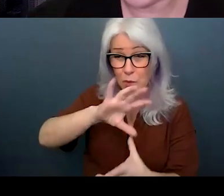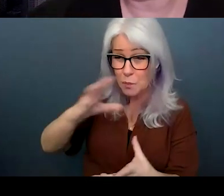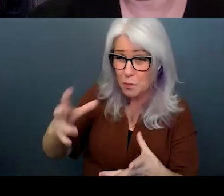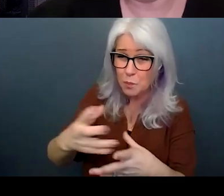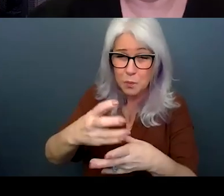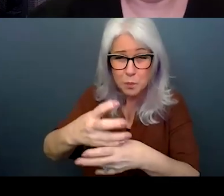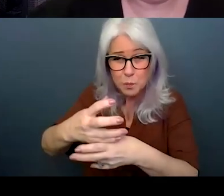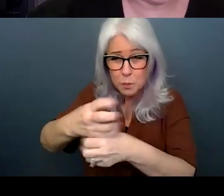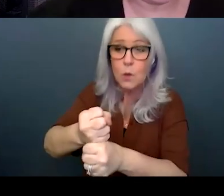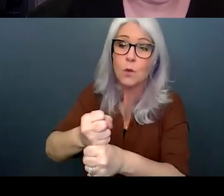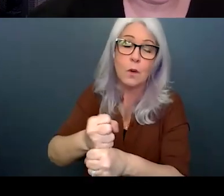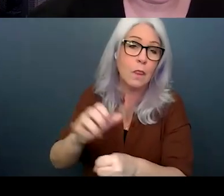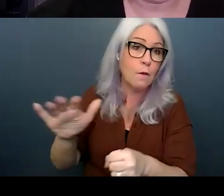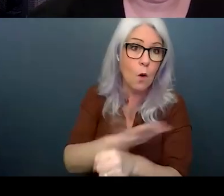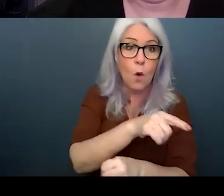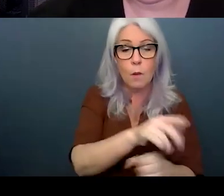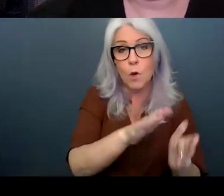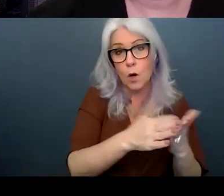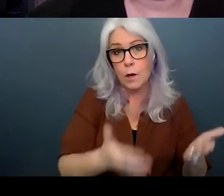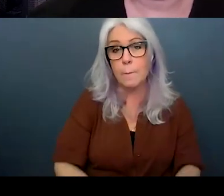page number.